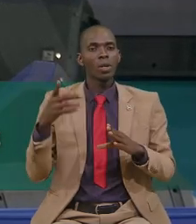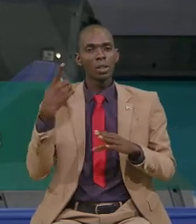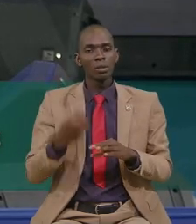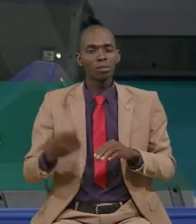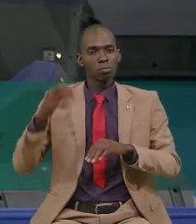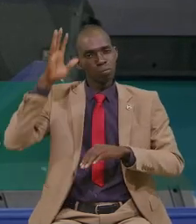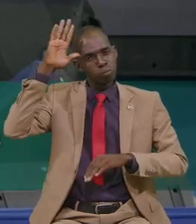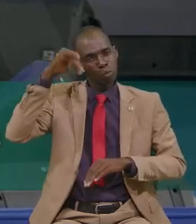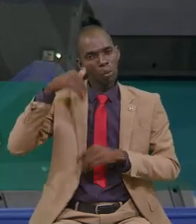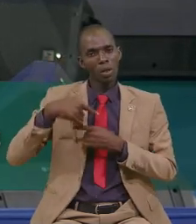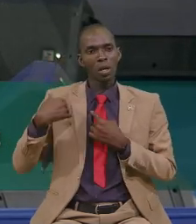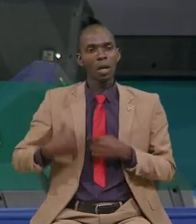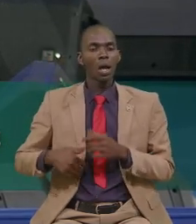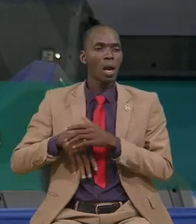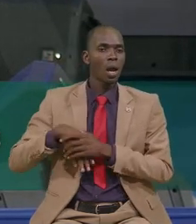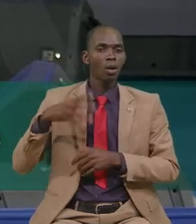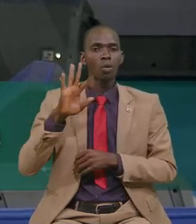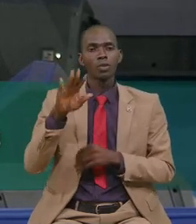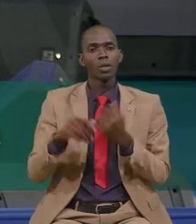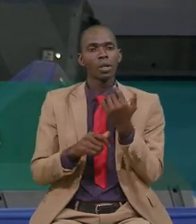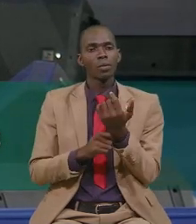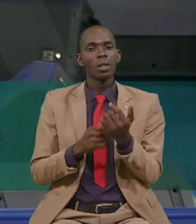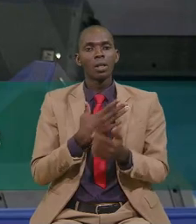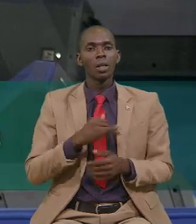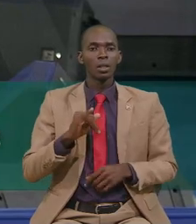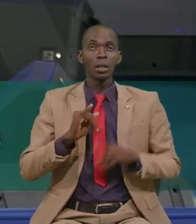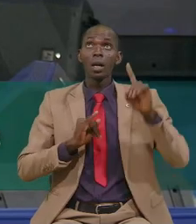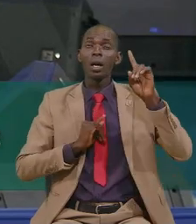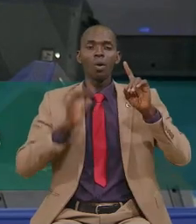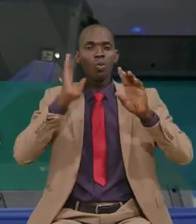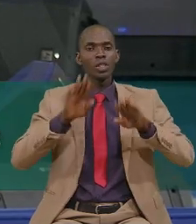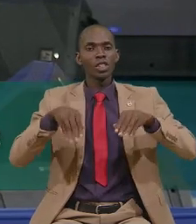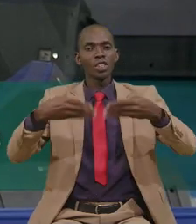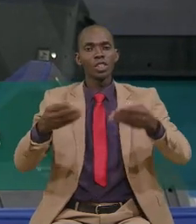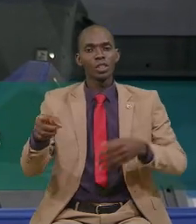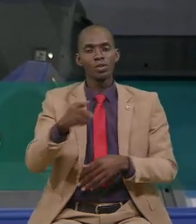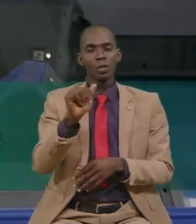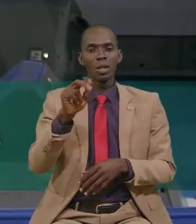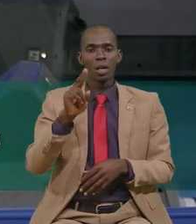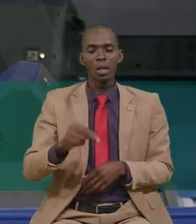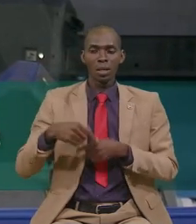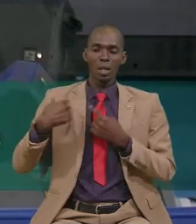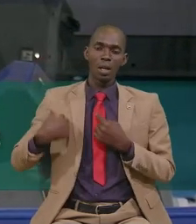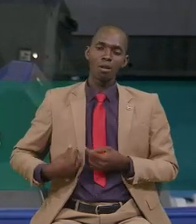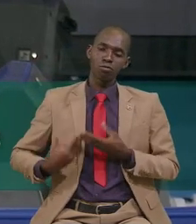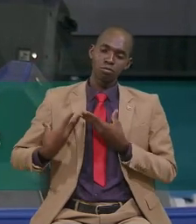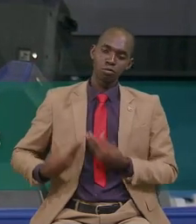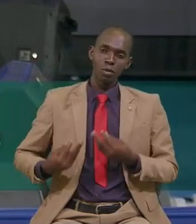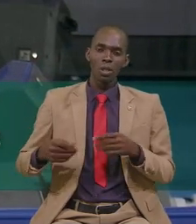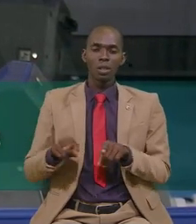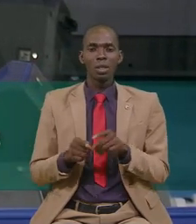heart out of your flesh, and I will give you an heart of flesh. Somebody